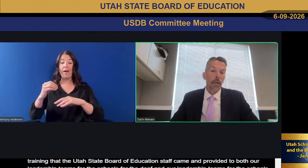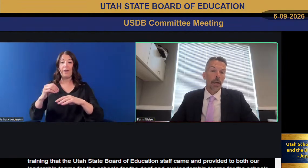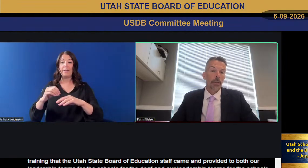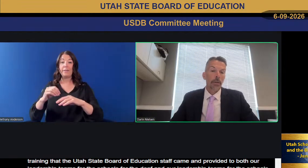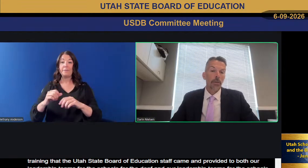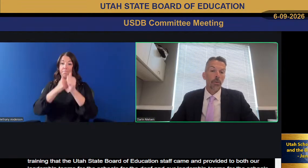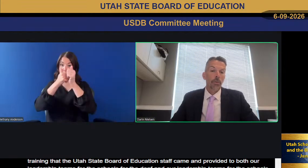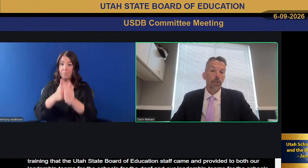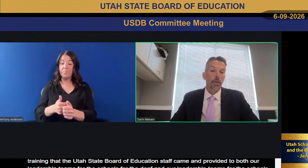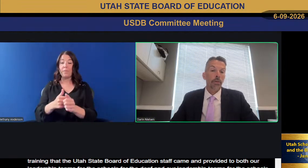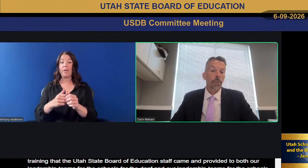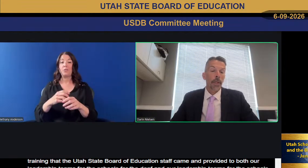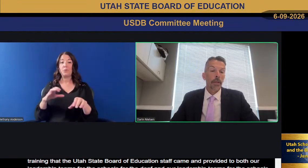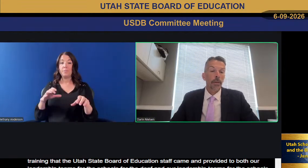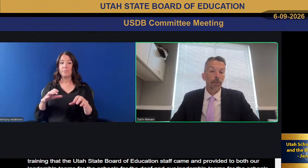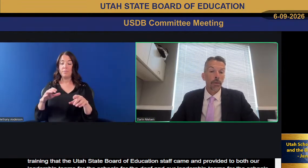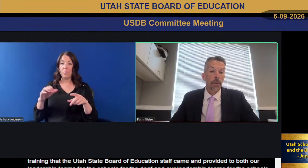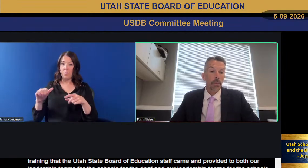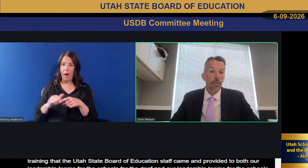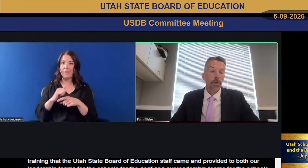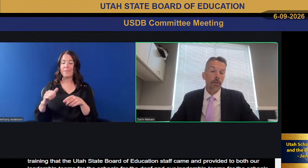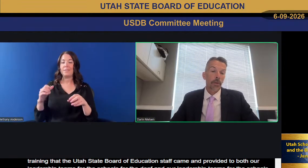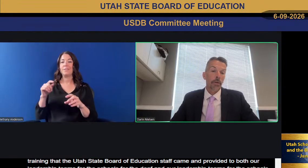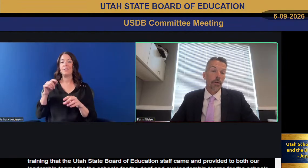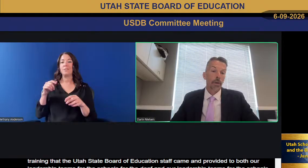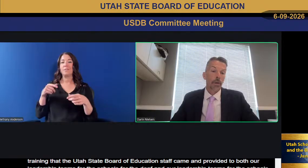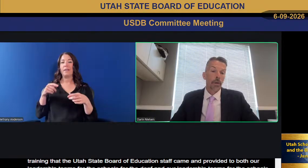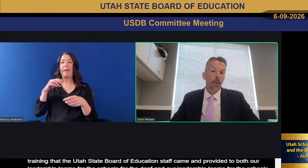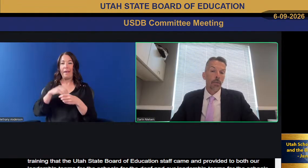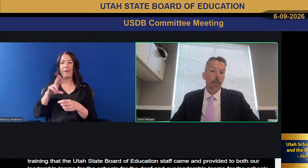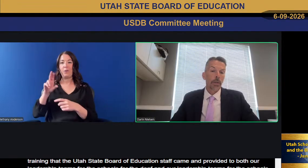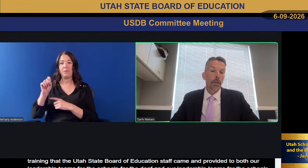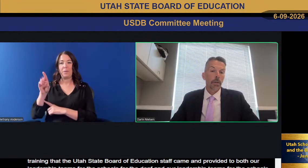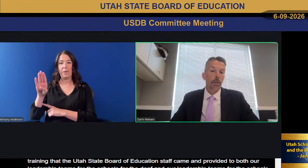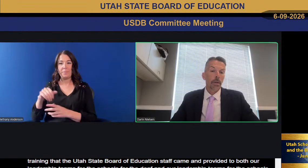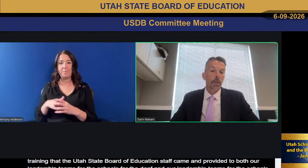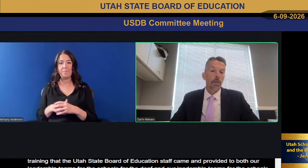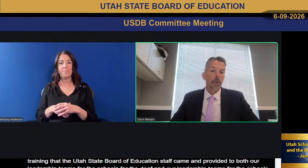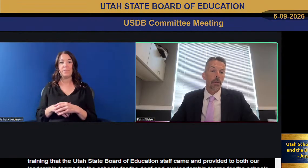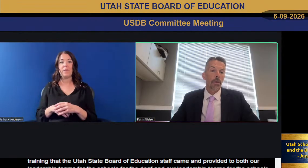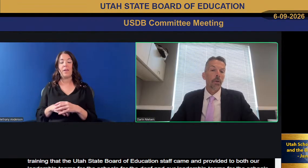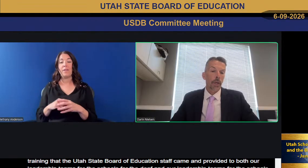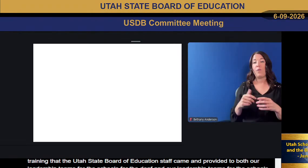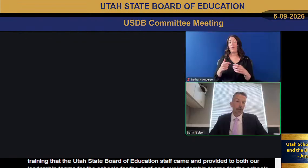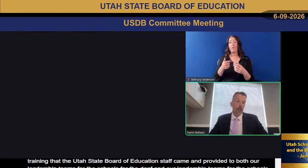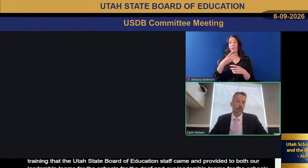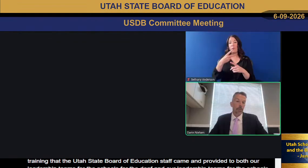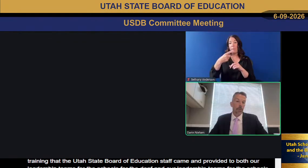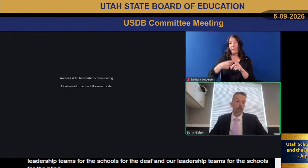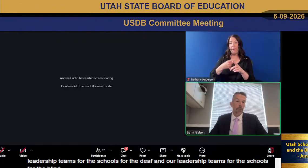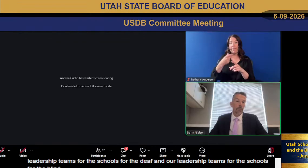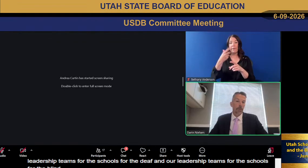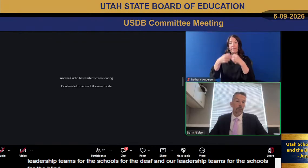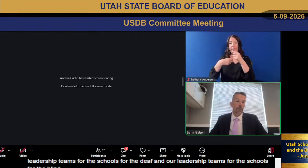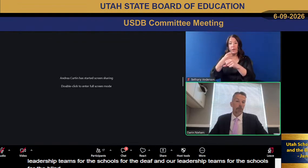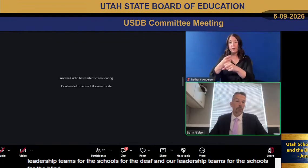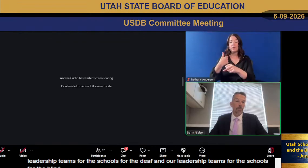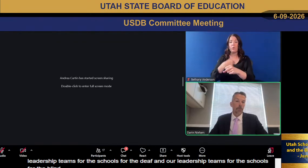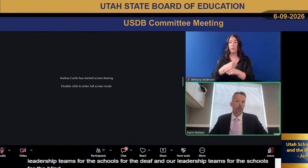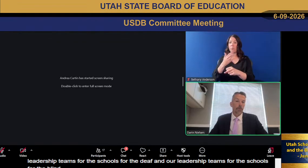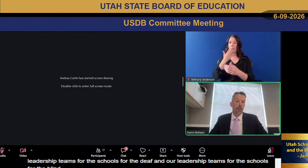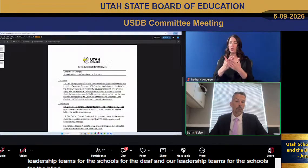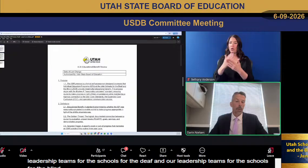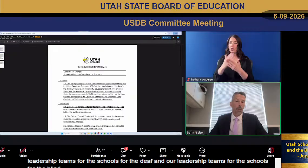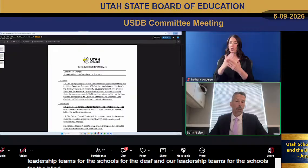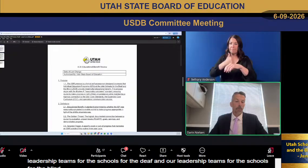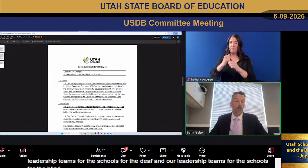practice at the Schools for the Deaf and Blind, and then over the coming months and years, we intend to get good at implementing these educational